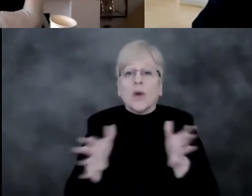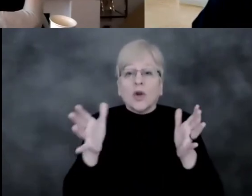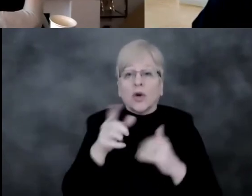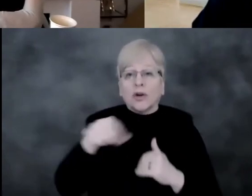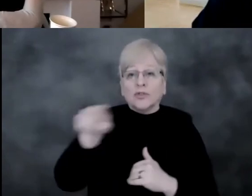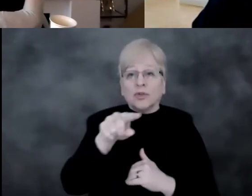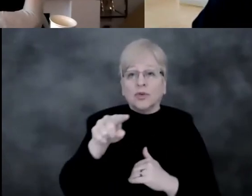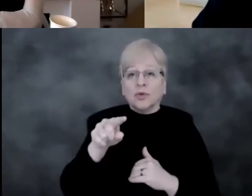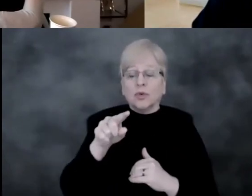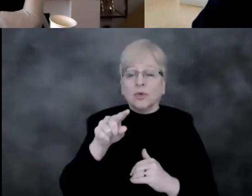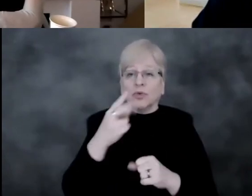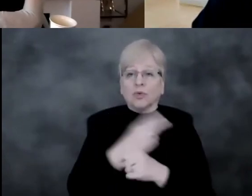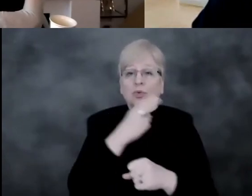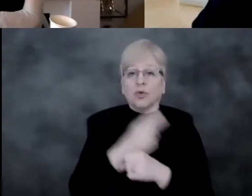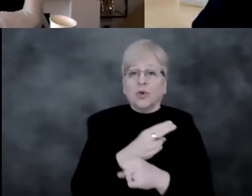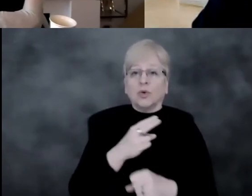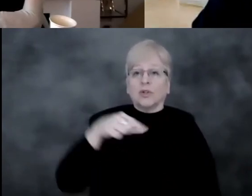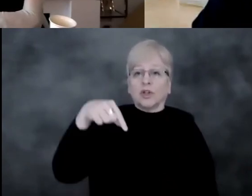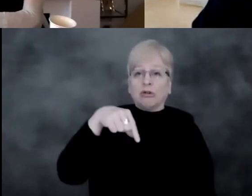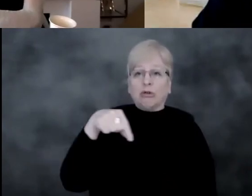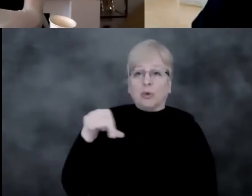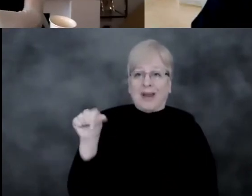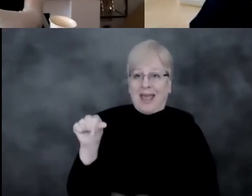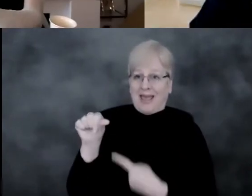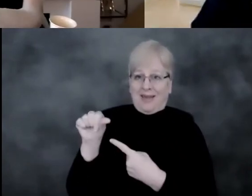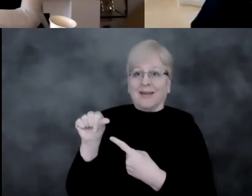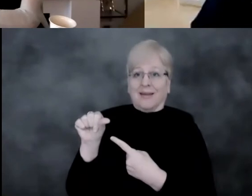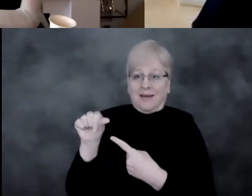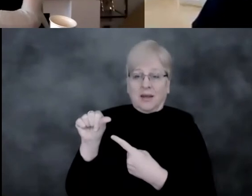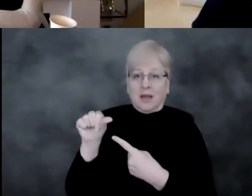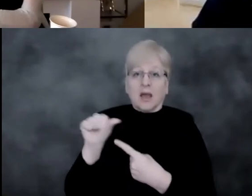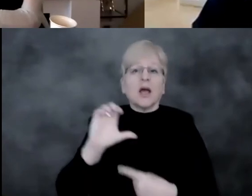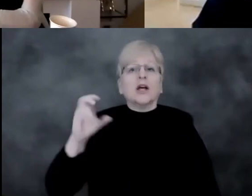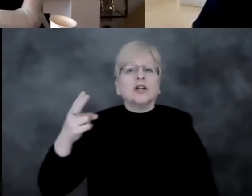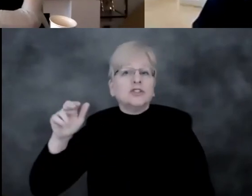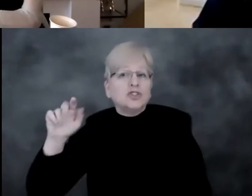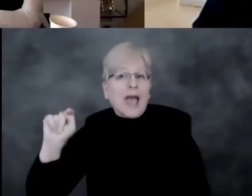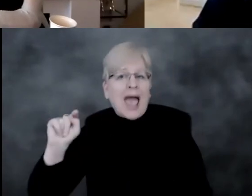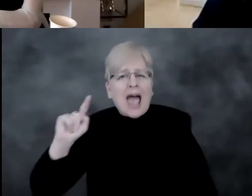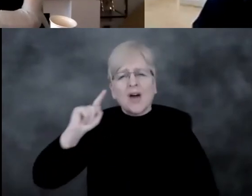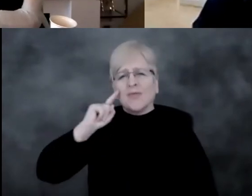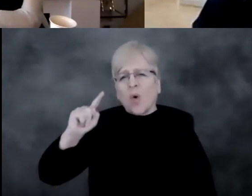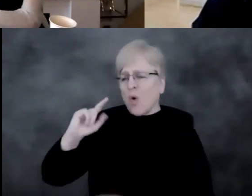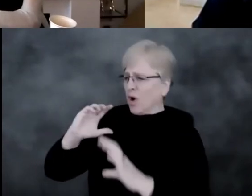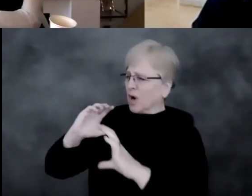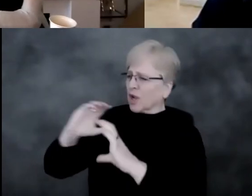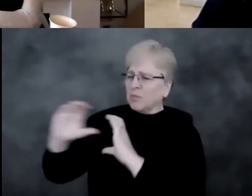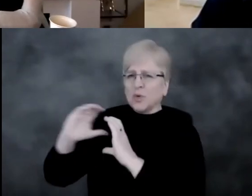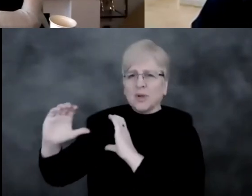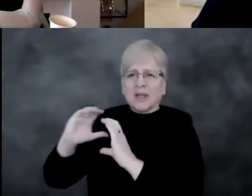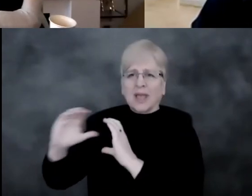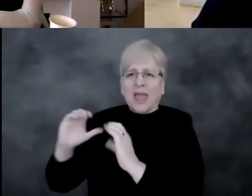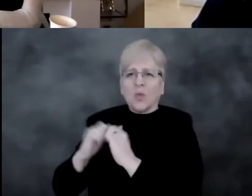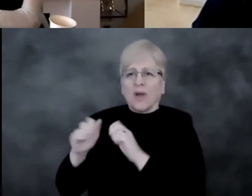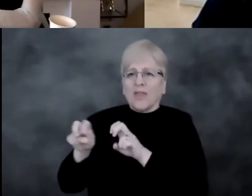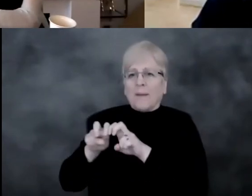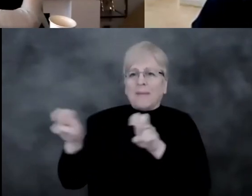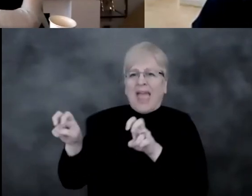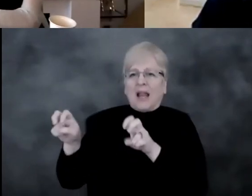chat is available to, for you to communicate with the panelists.